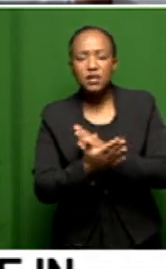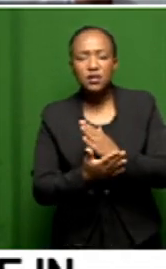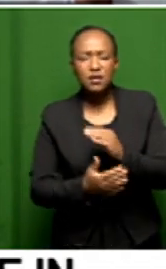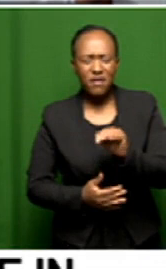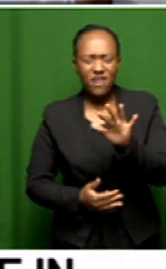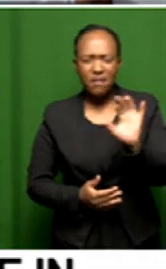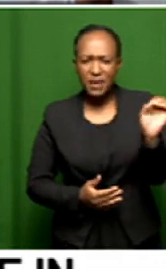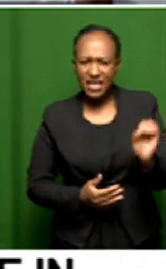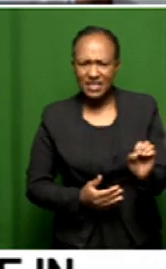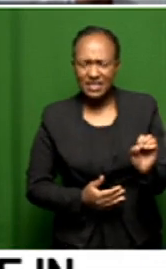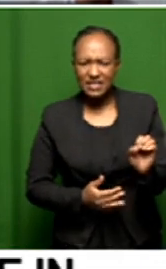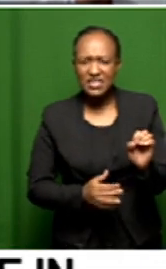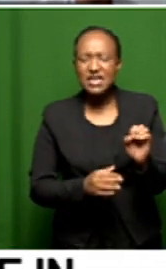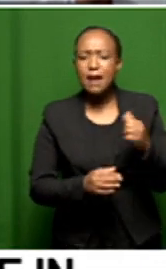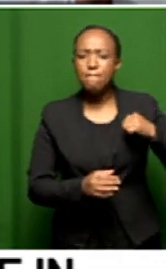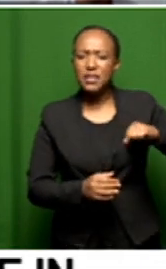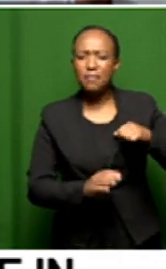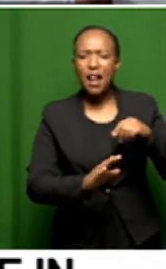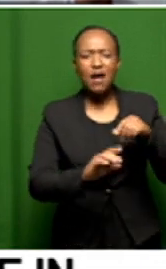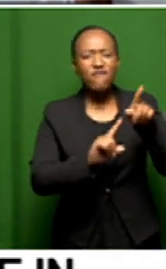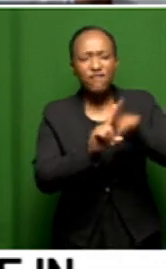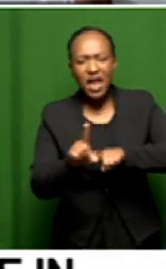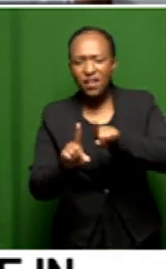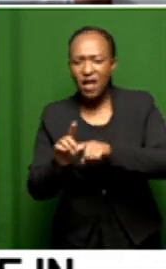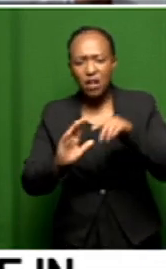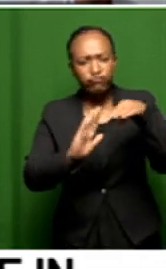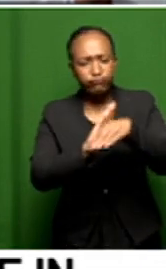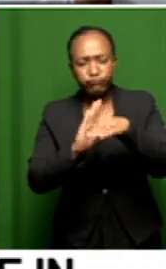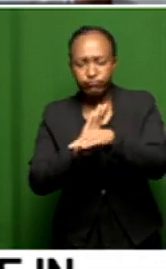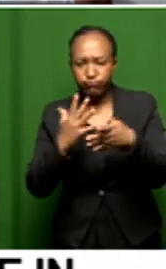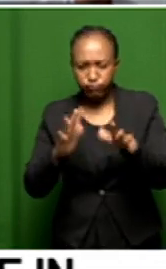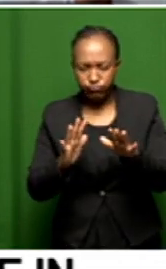about 5% or less of municipalities in South Africa are able to get